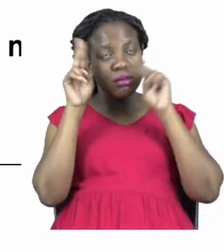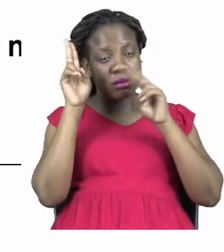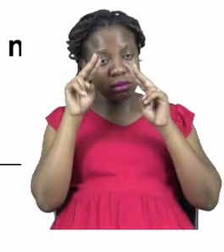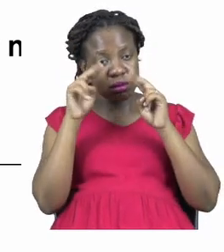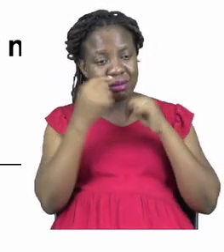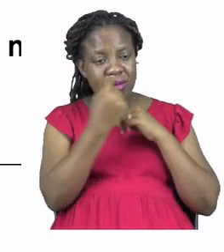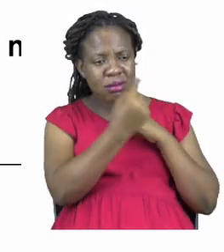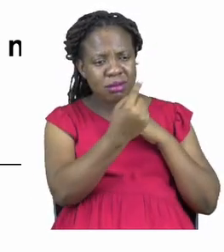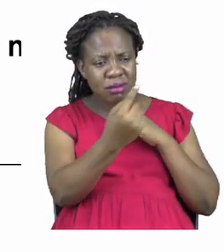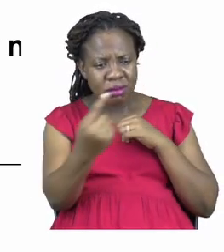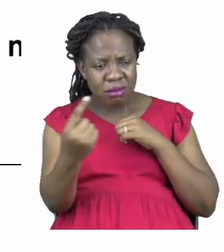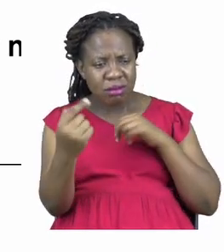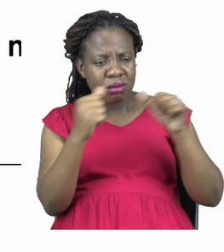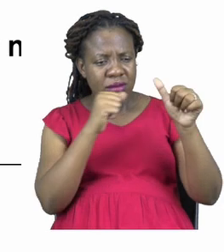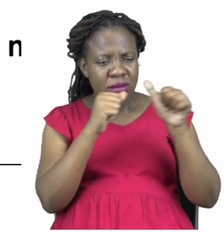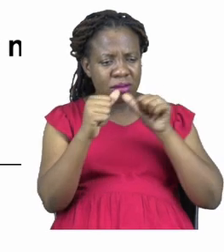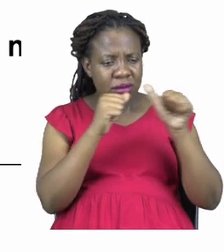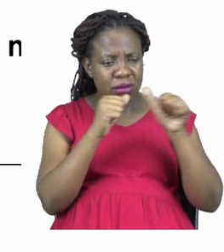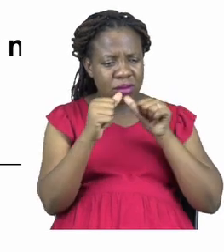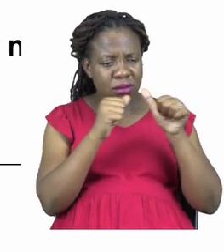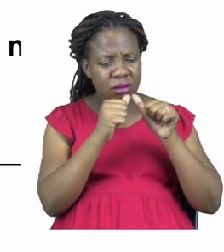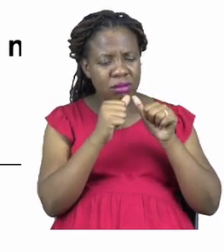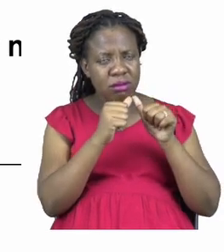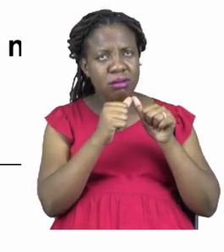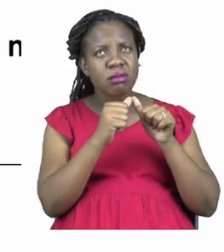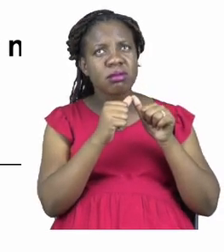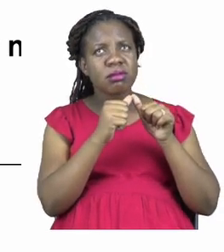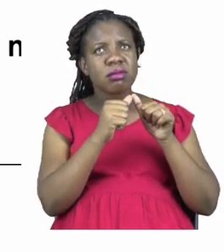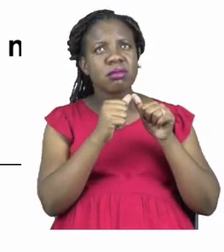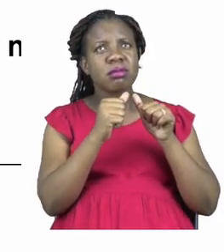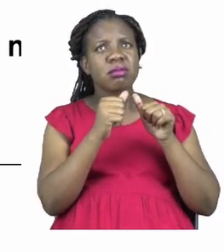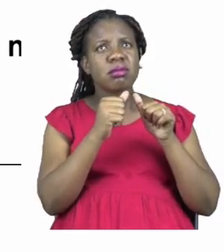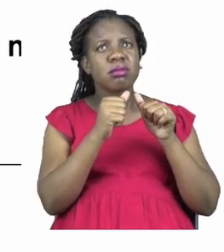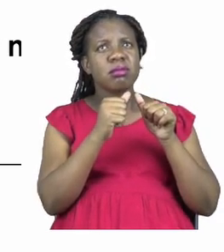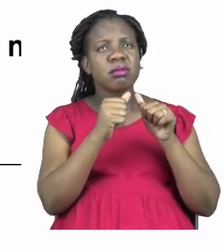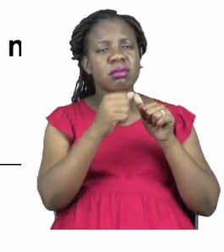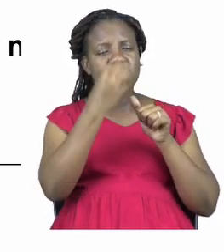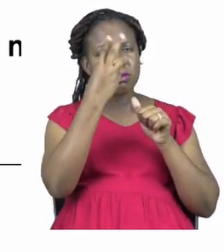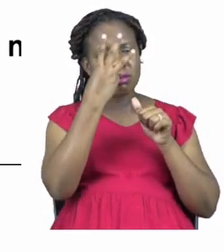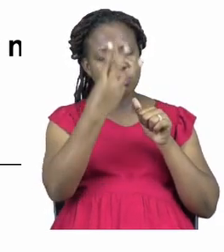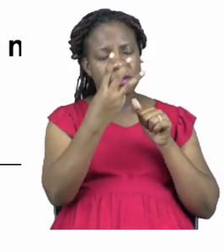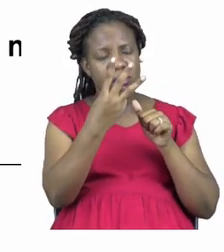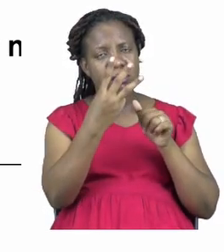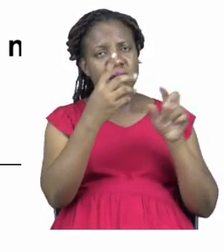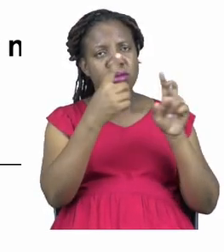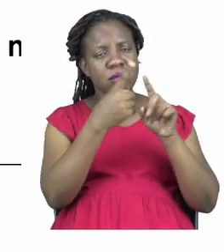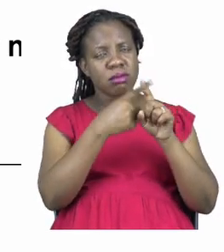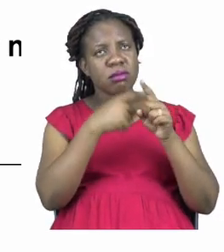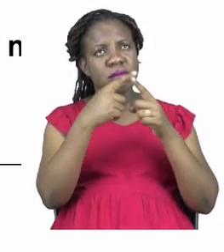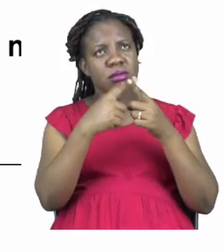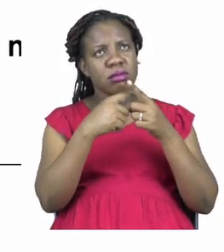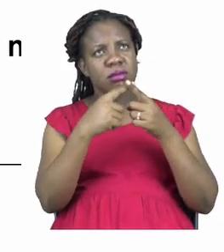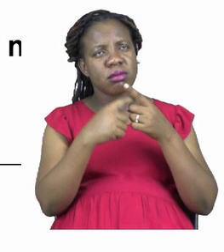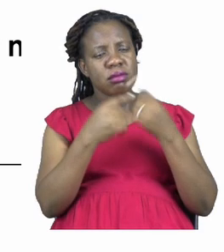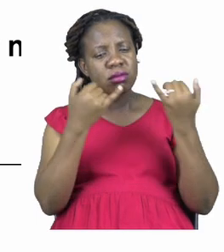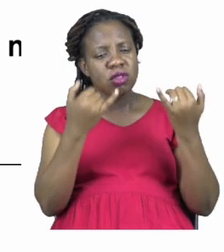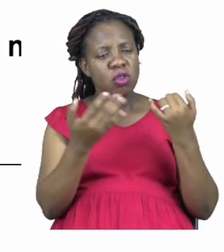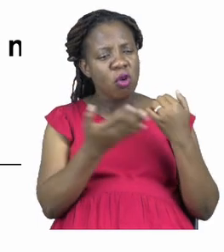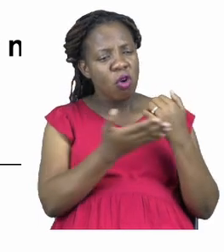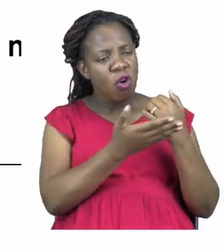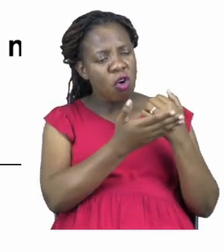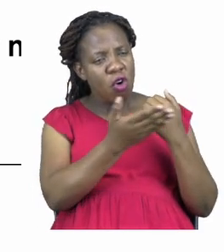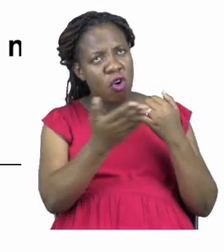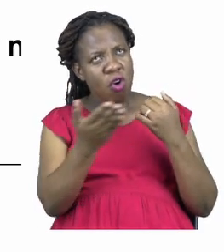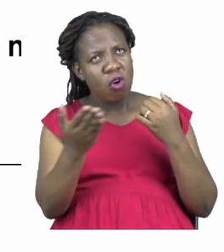day. How many carrots do they eat all together? Now remember, boys and